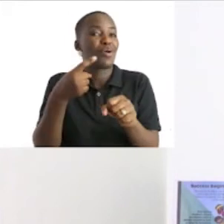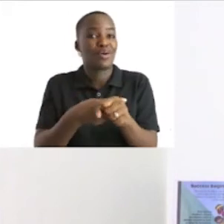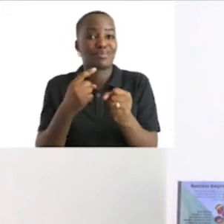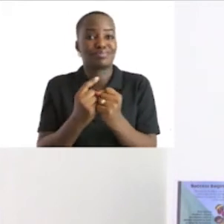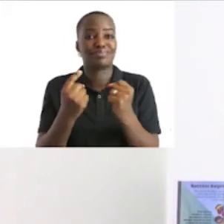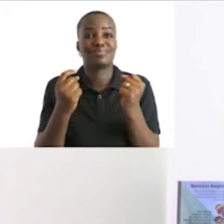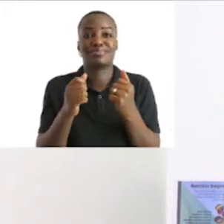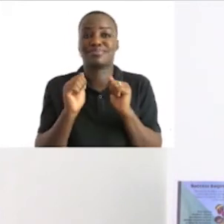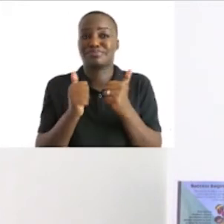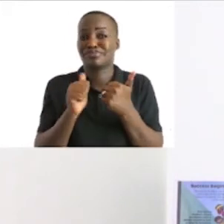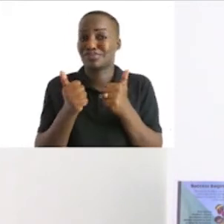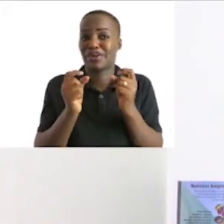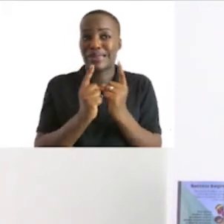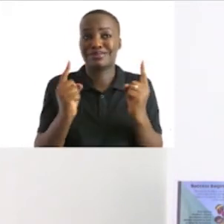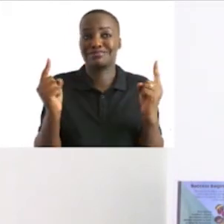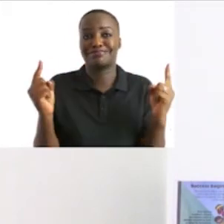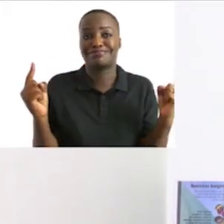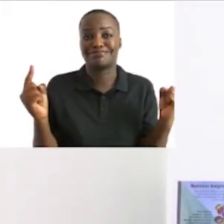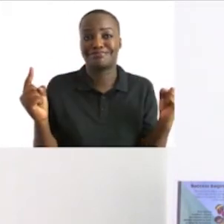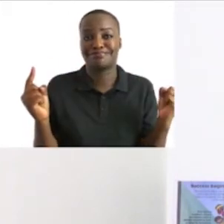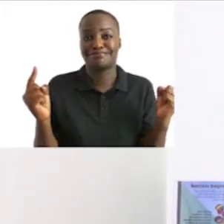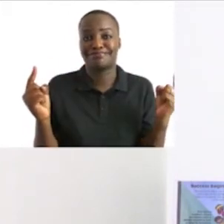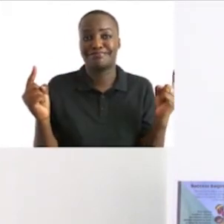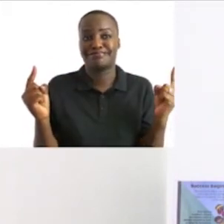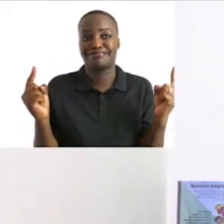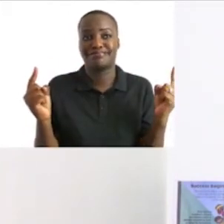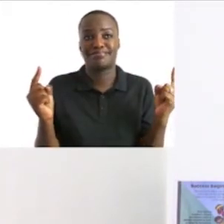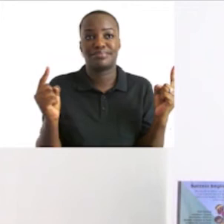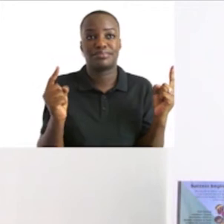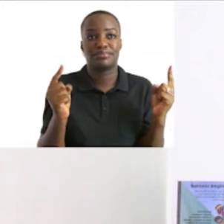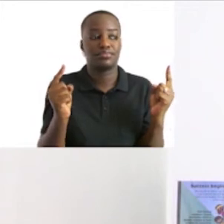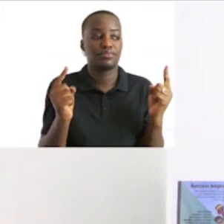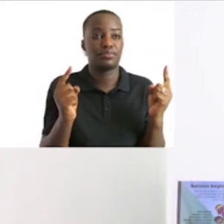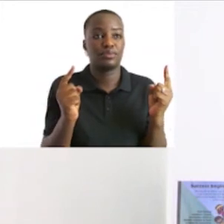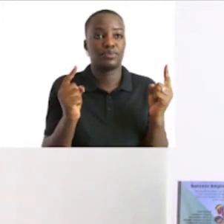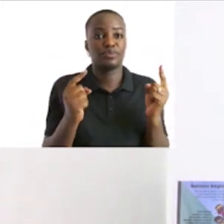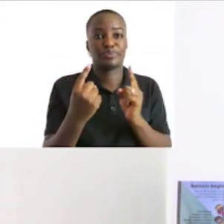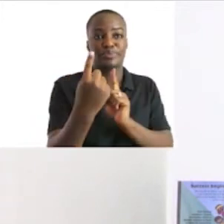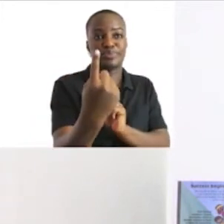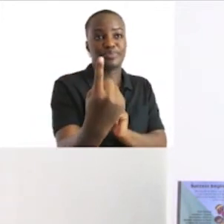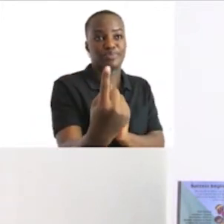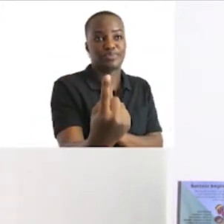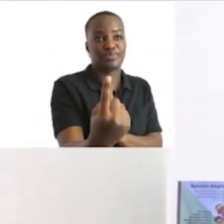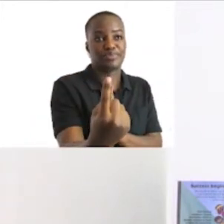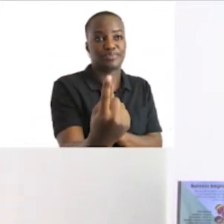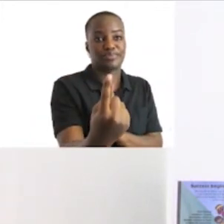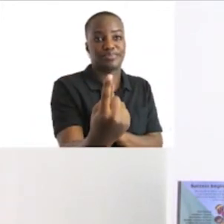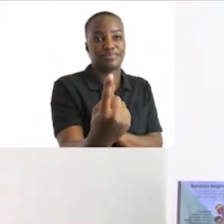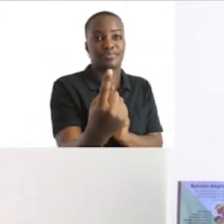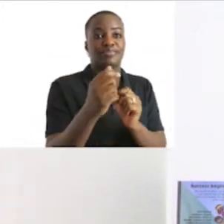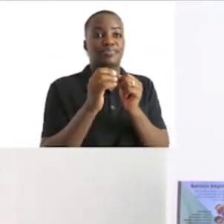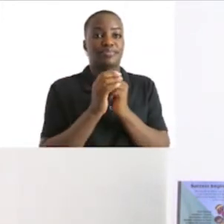practice good social distancing by checking if you're touching the next person and even in